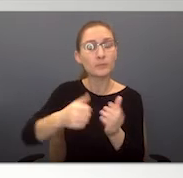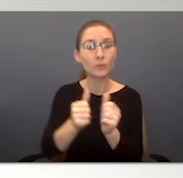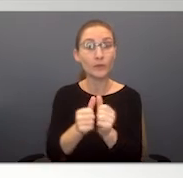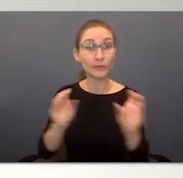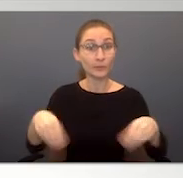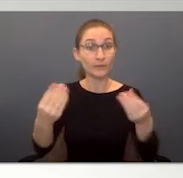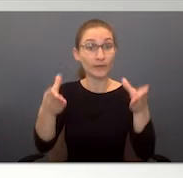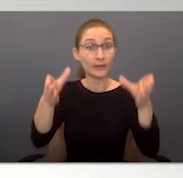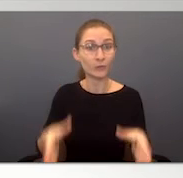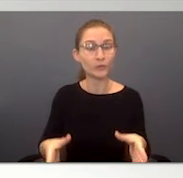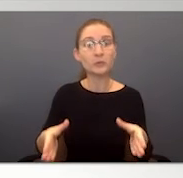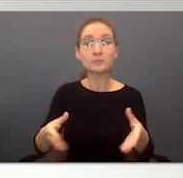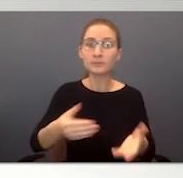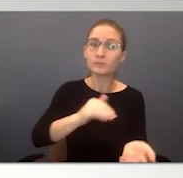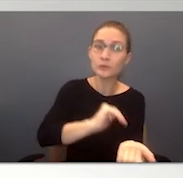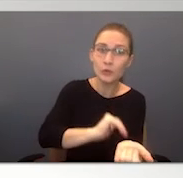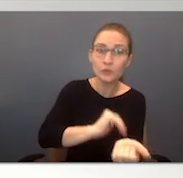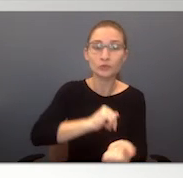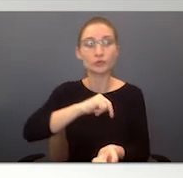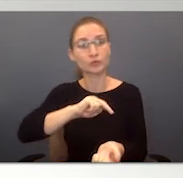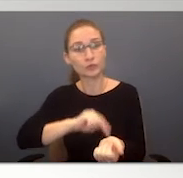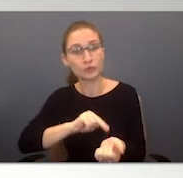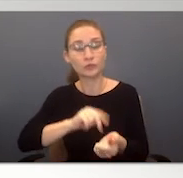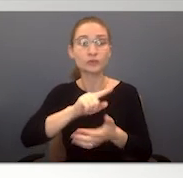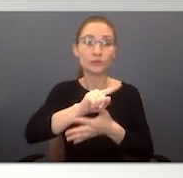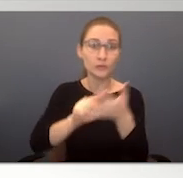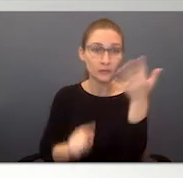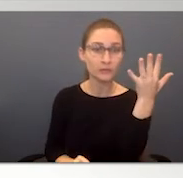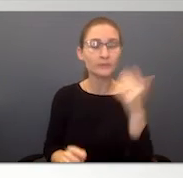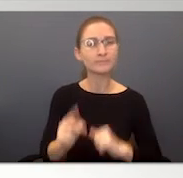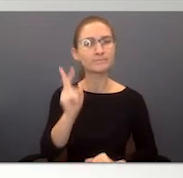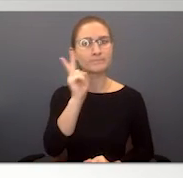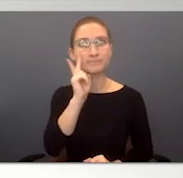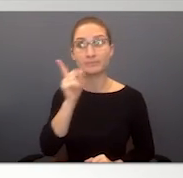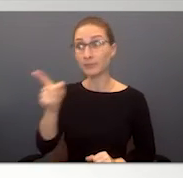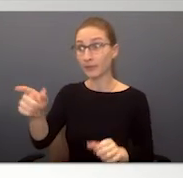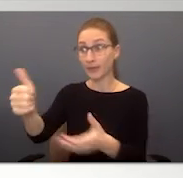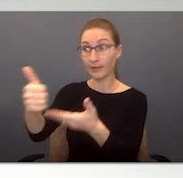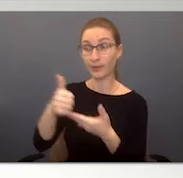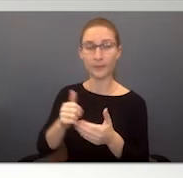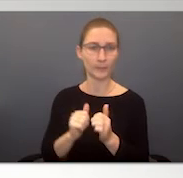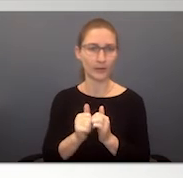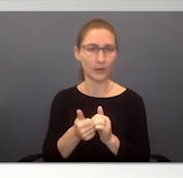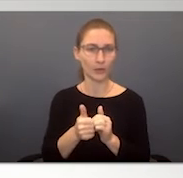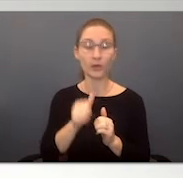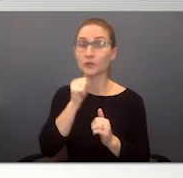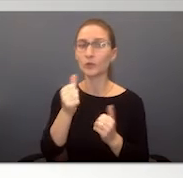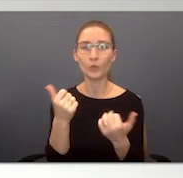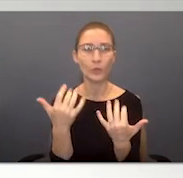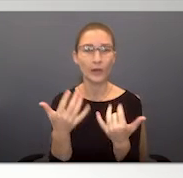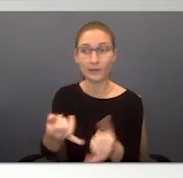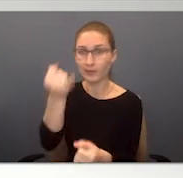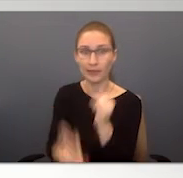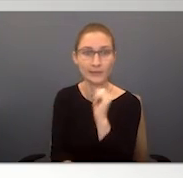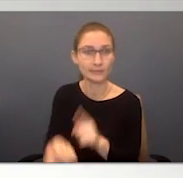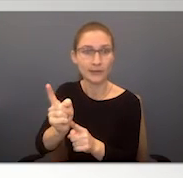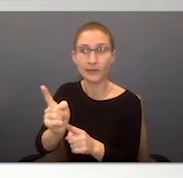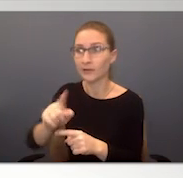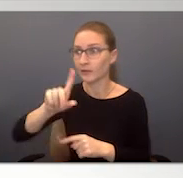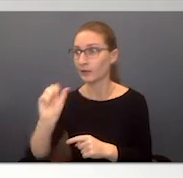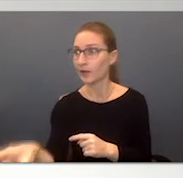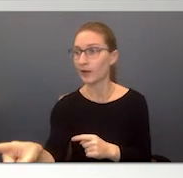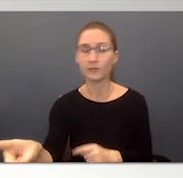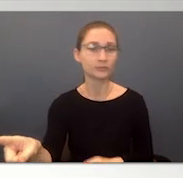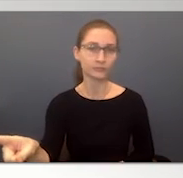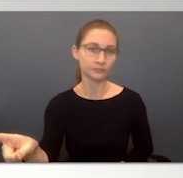until that emergency is already here. For kids, because I have a 9-year-old, so have games, books, and